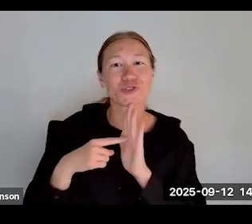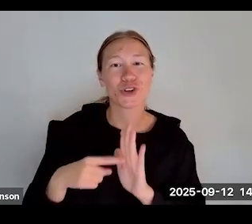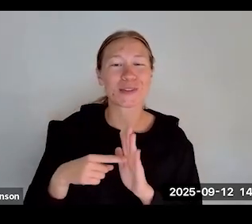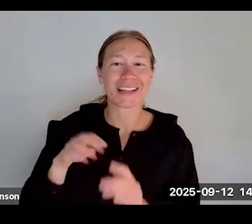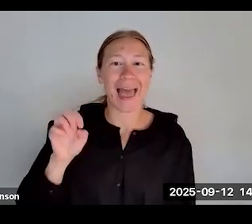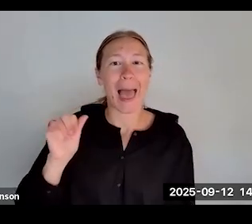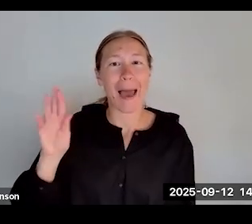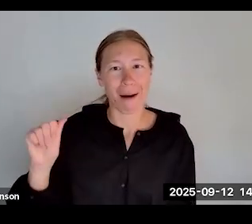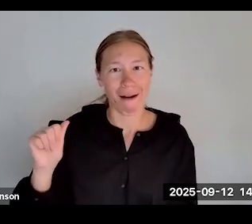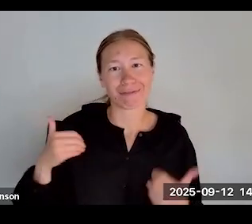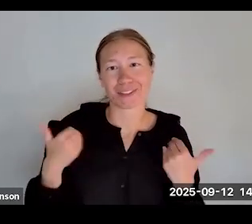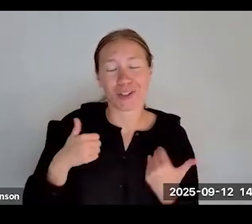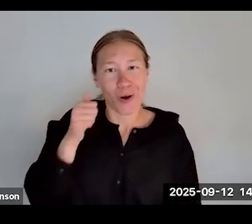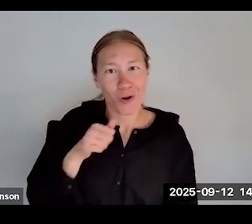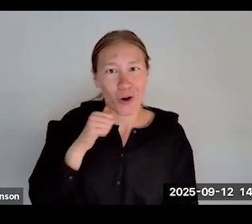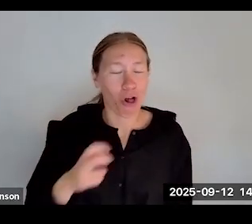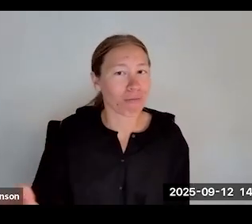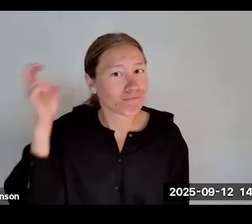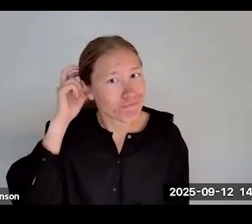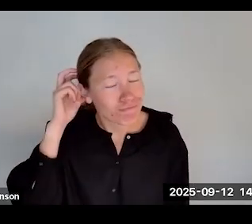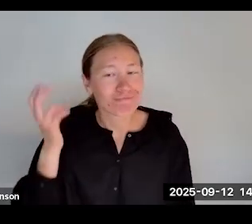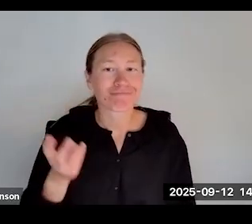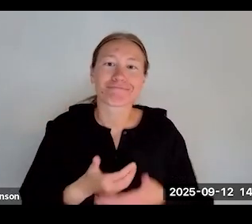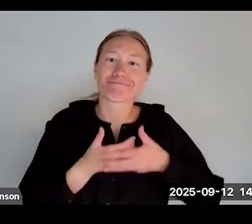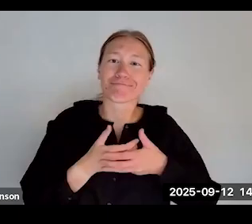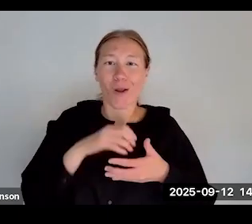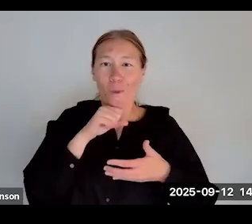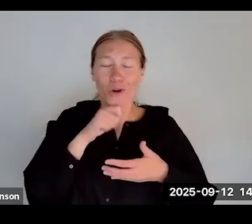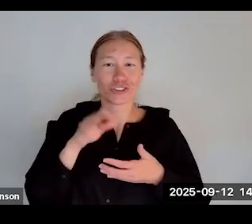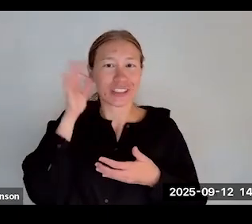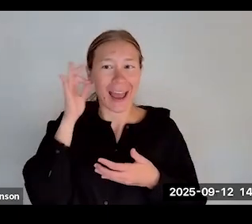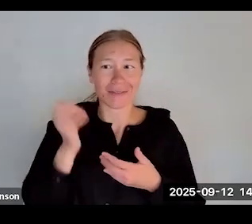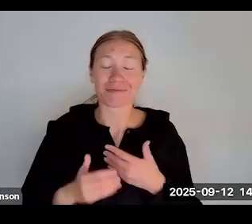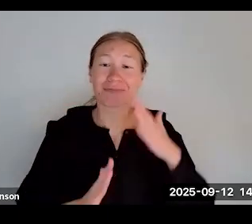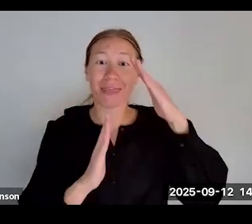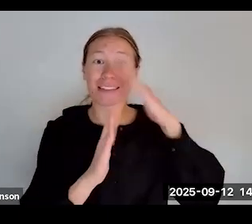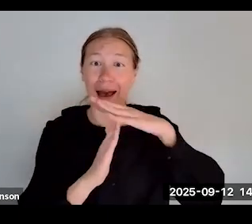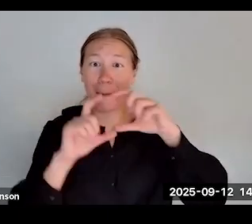implant visible over her left ear, holding an orange cat. At the top of the book cover is the